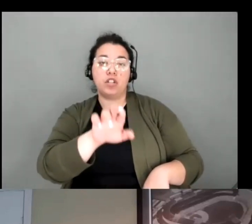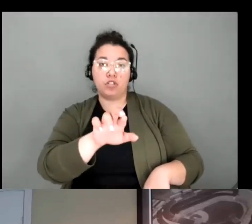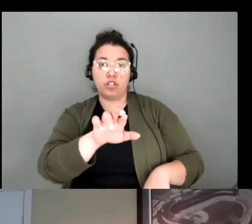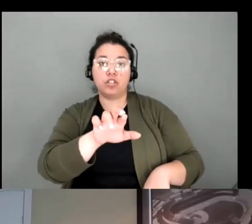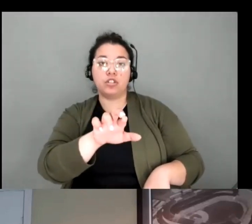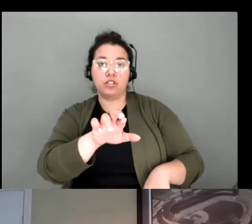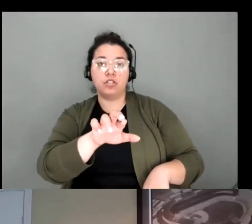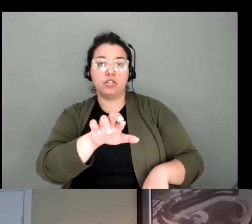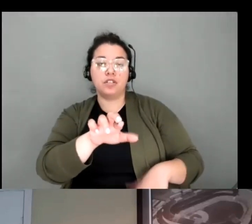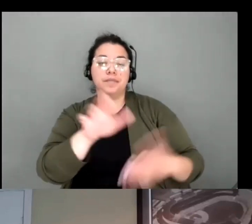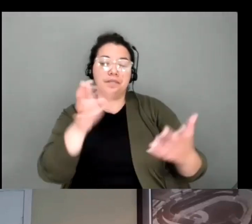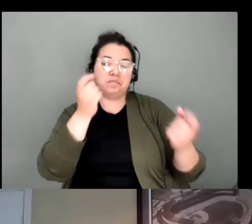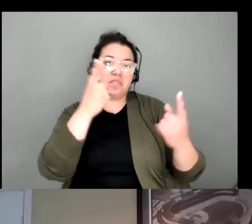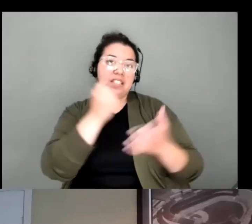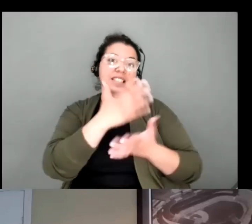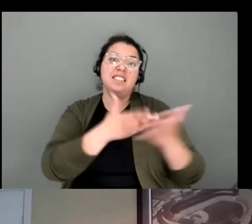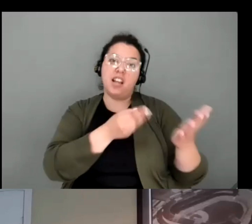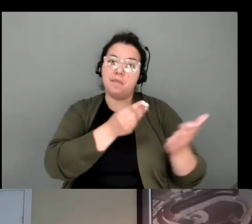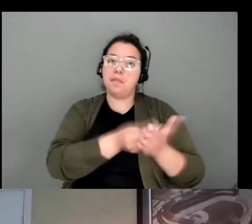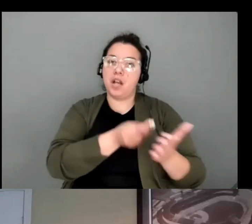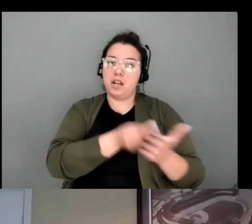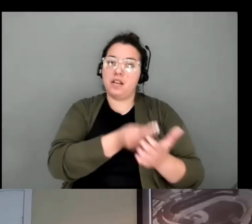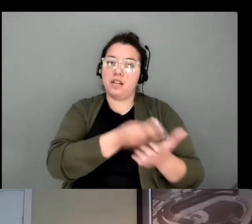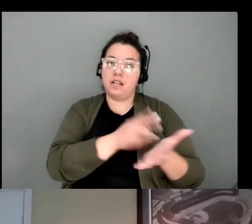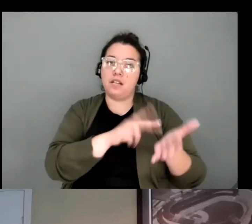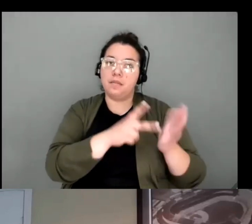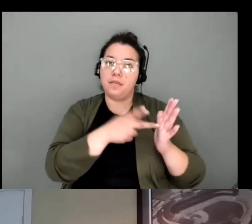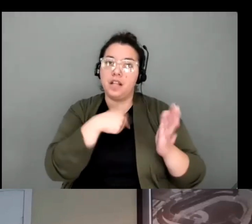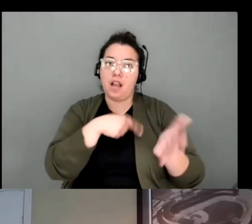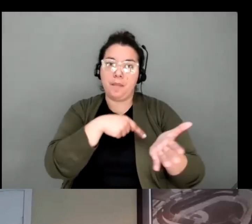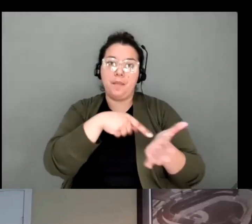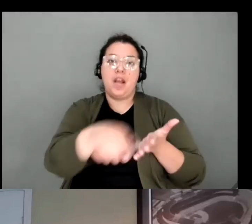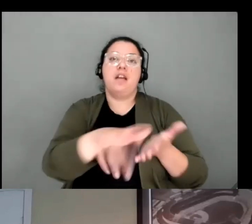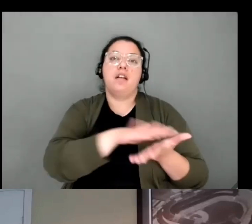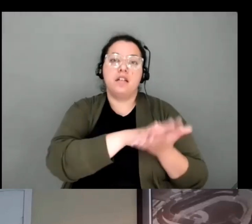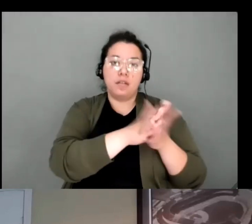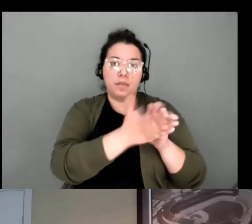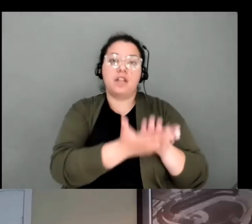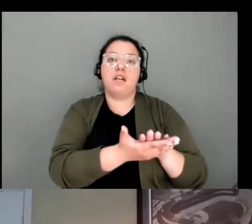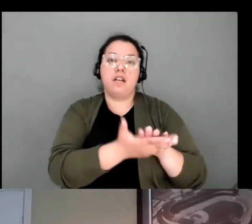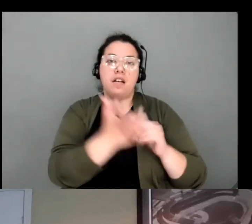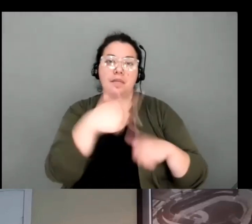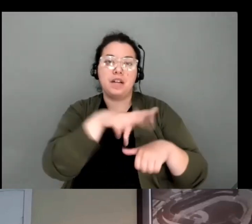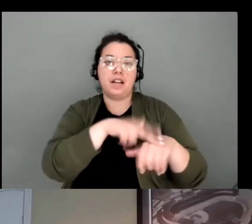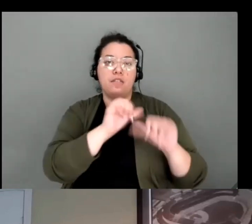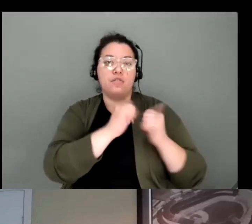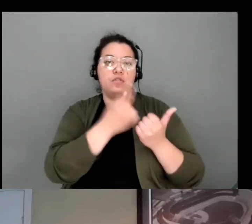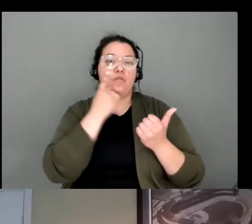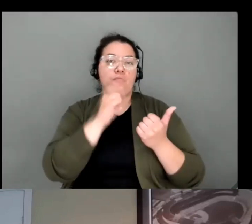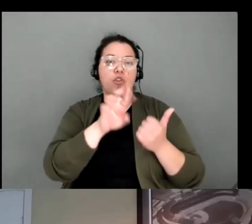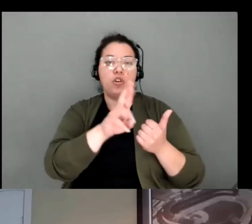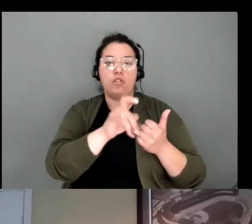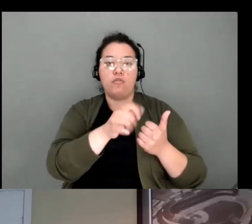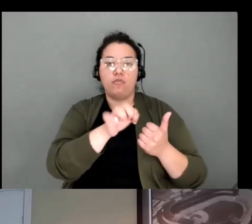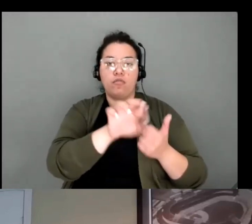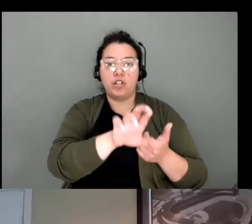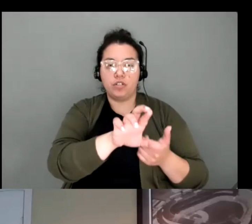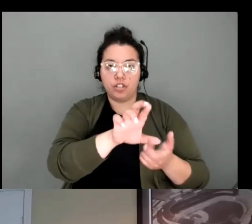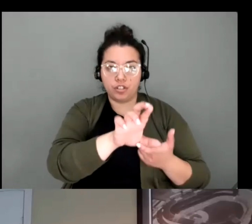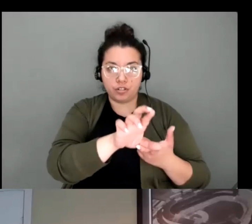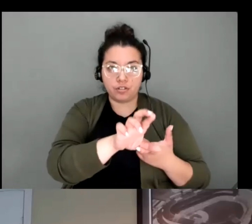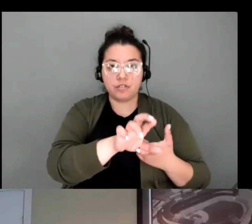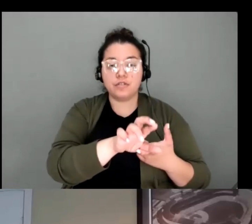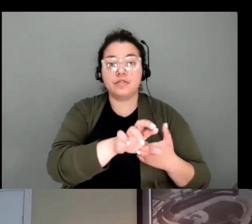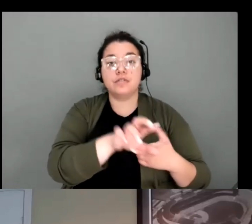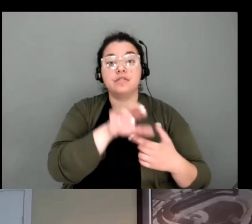some of it is money. You're paying to become part of the National Association of Realtors. And